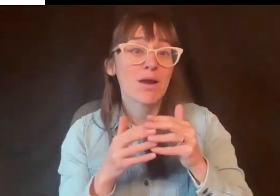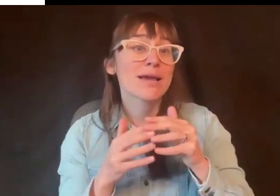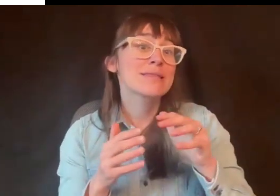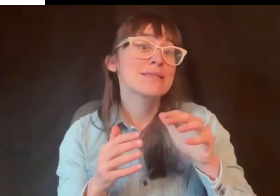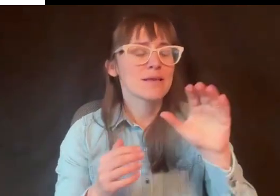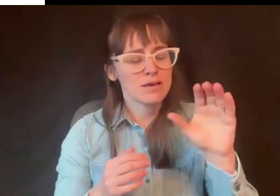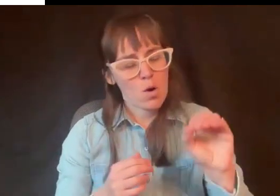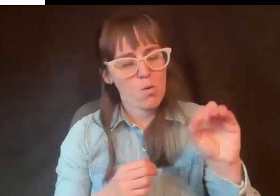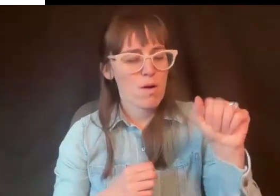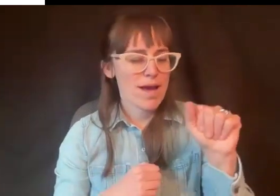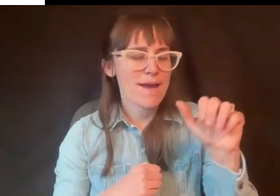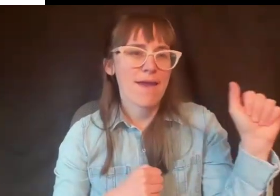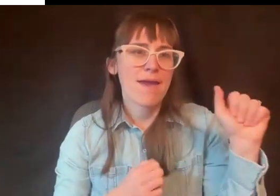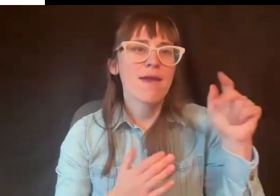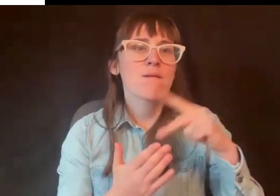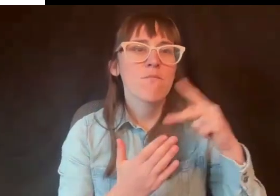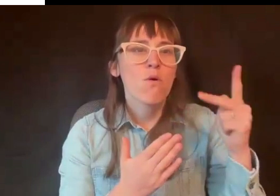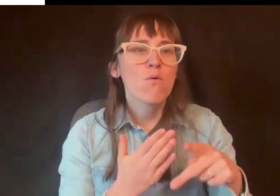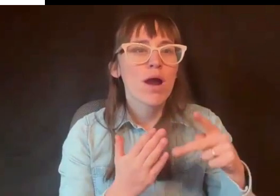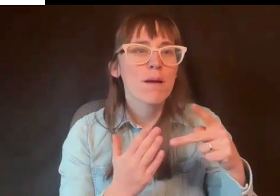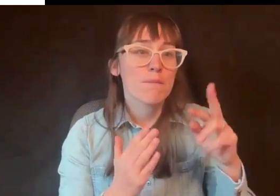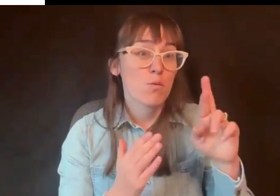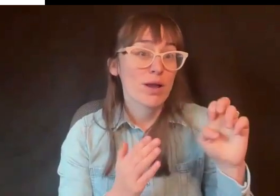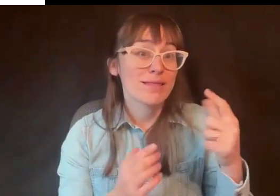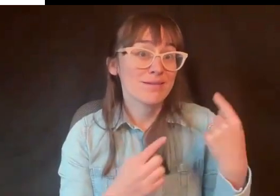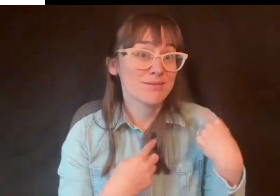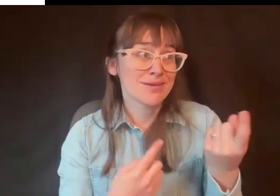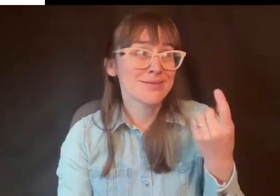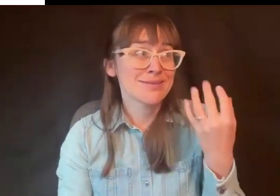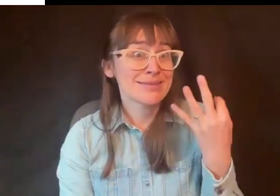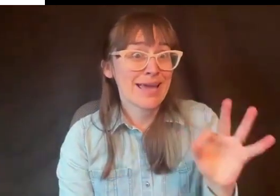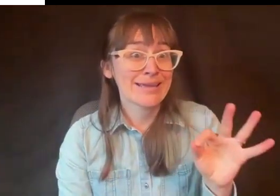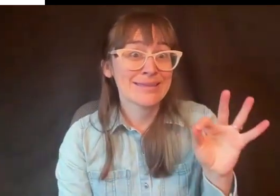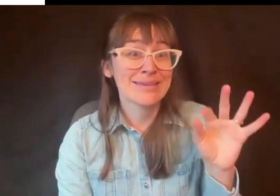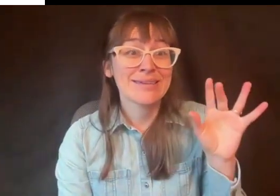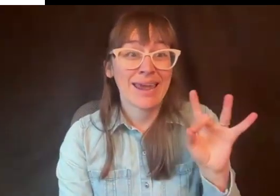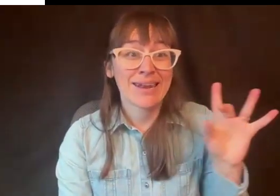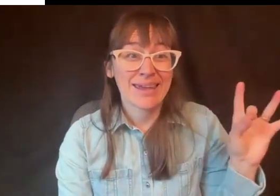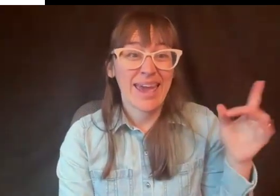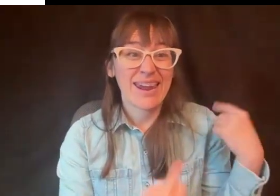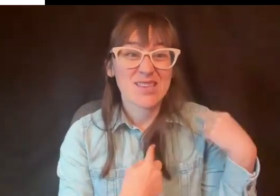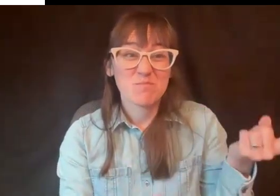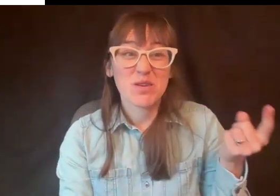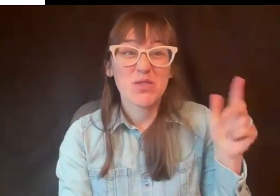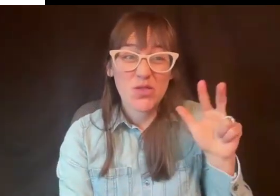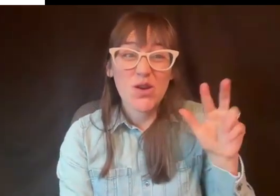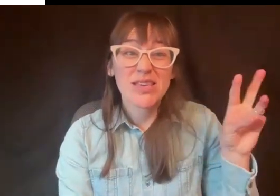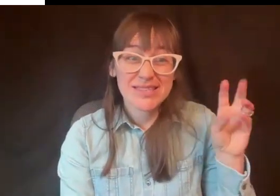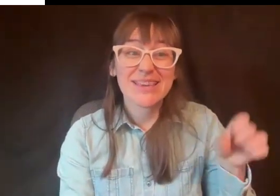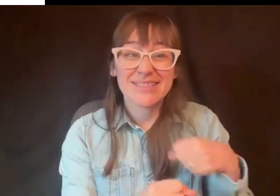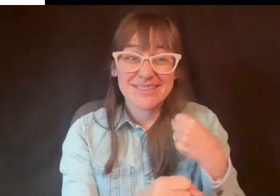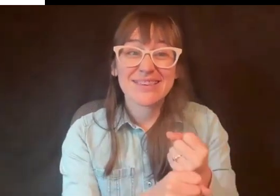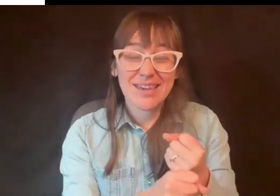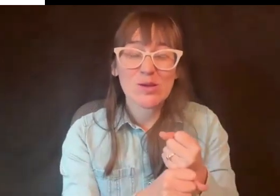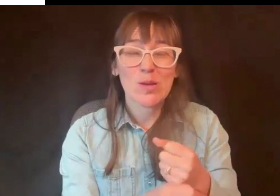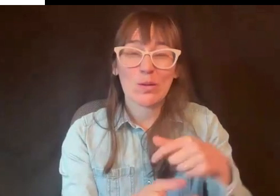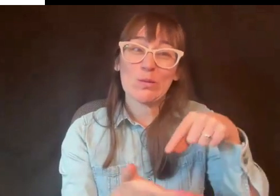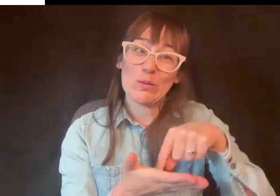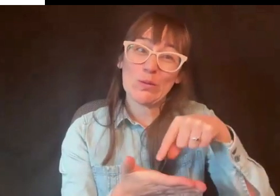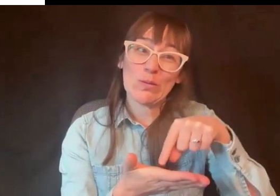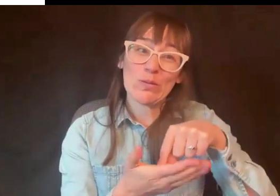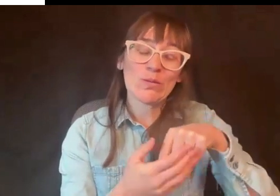regulations since 1988. That's 36 years. It's also that we learned so much